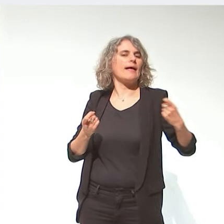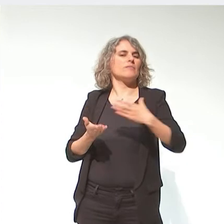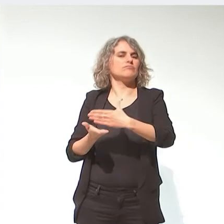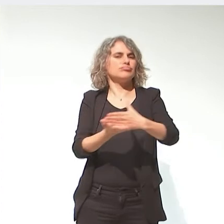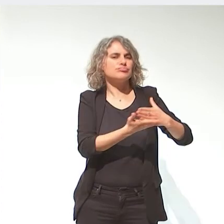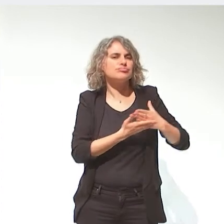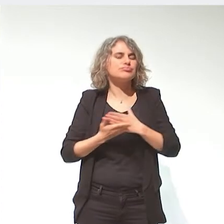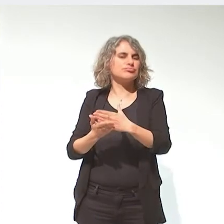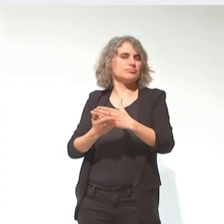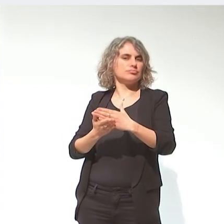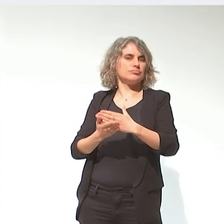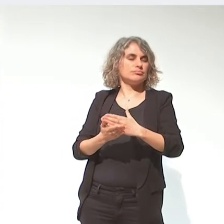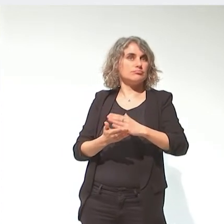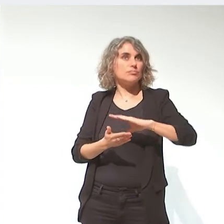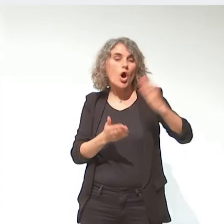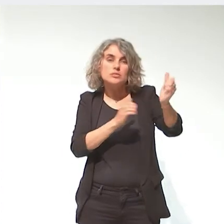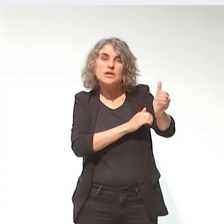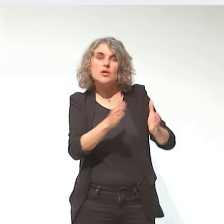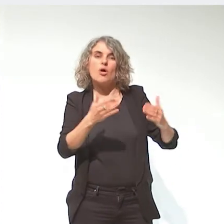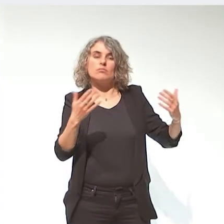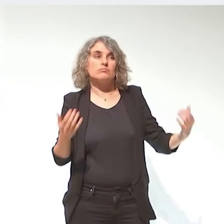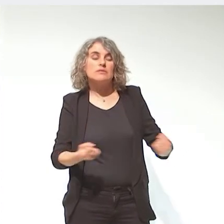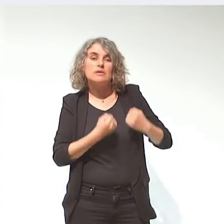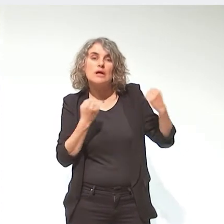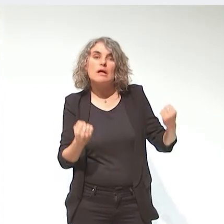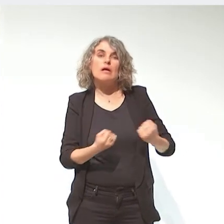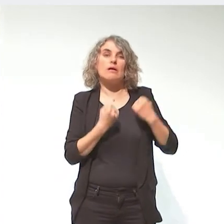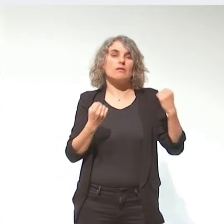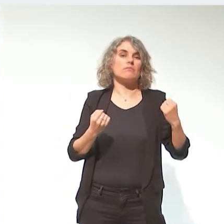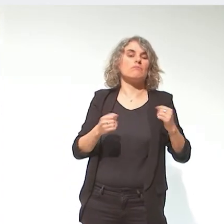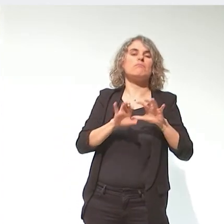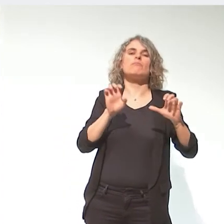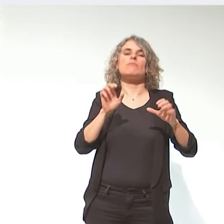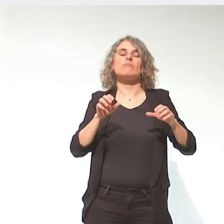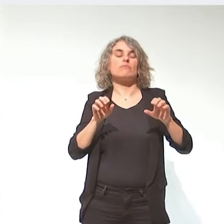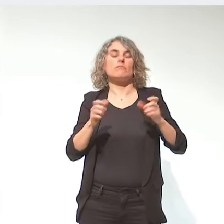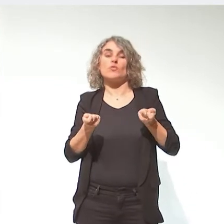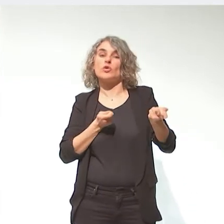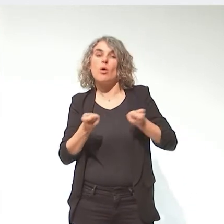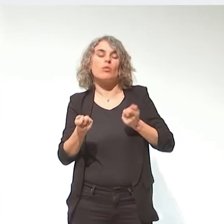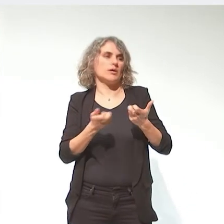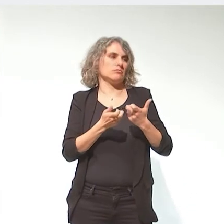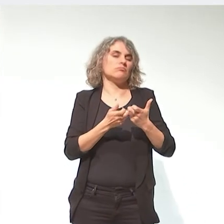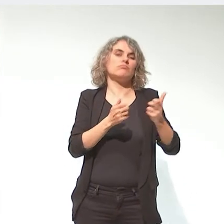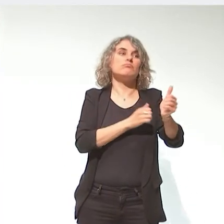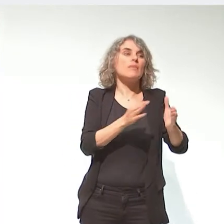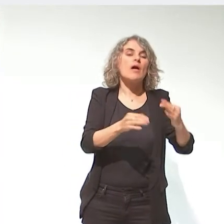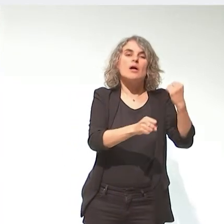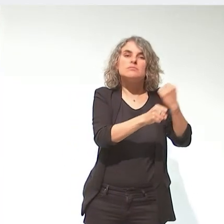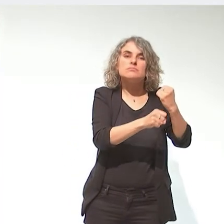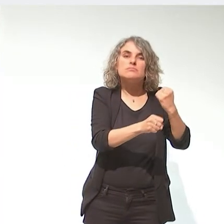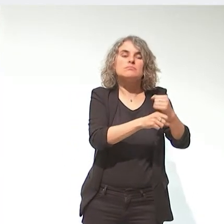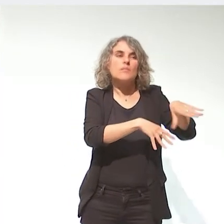needed, areas such as health, employment, professional training, or social security,